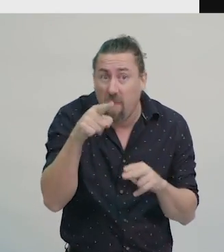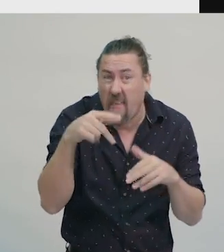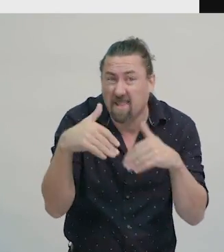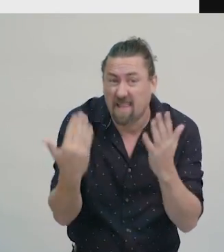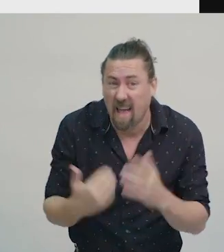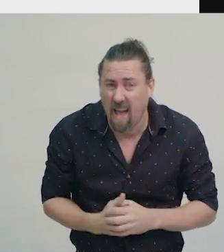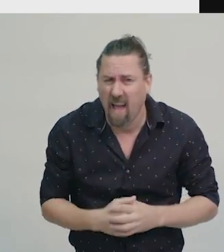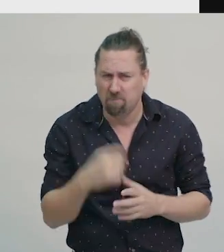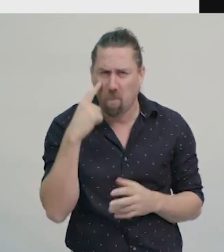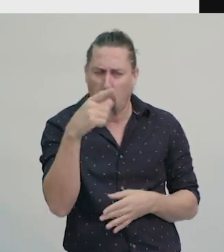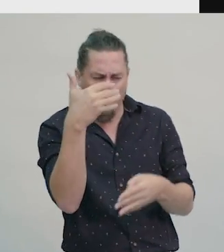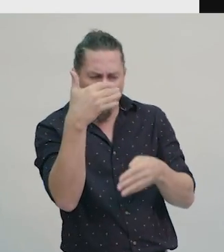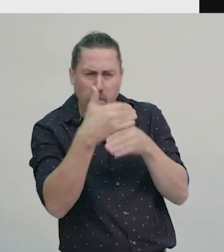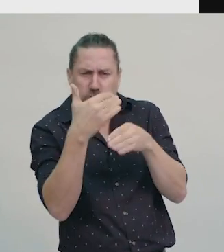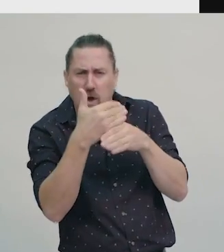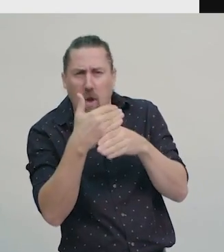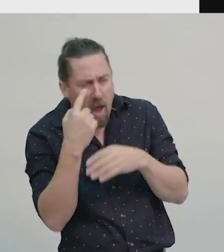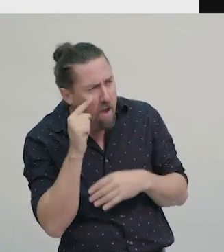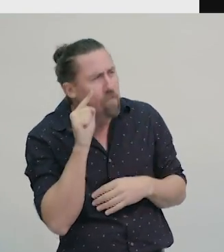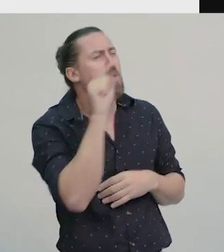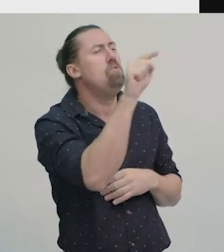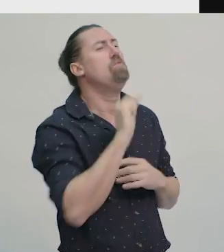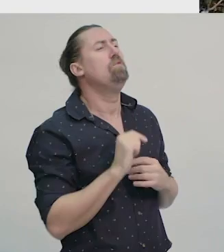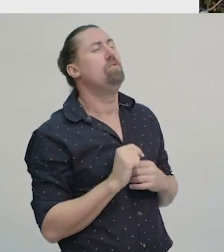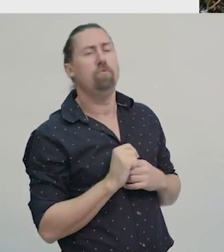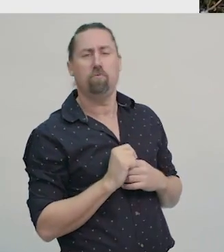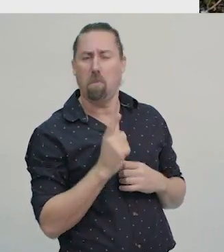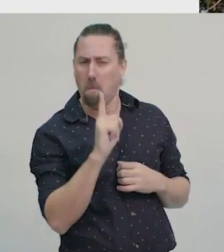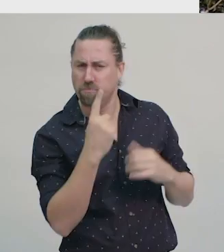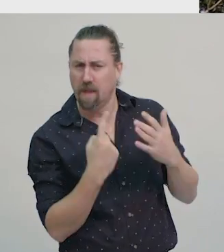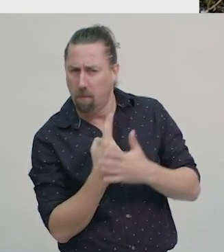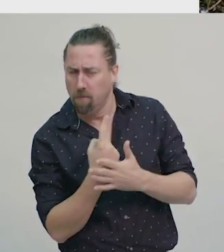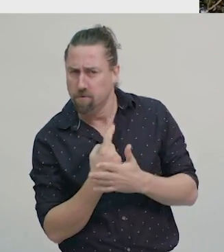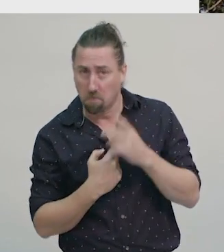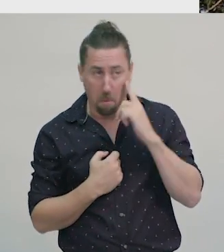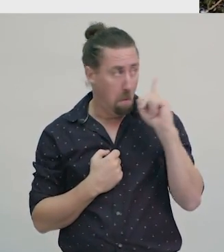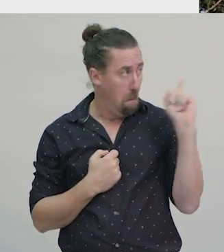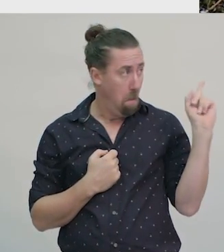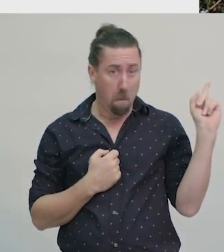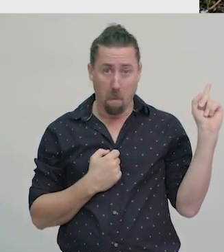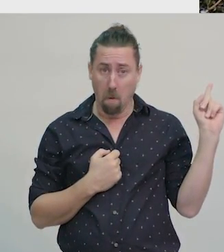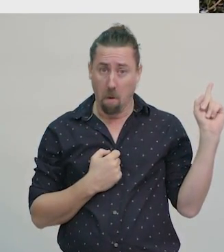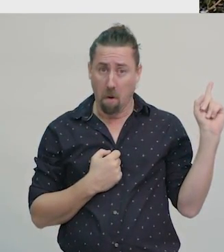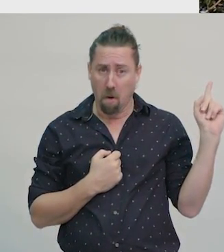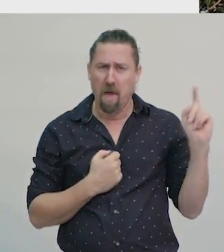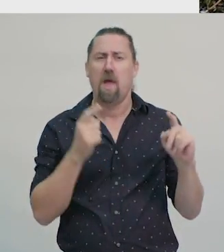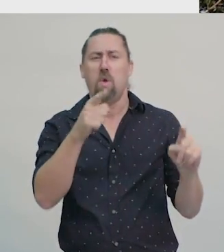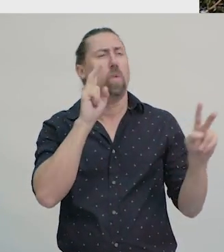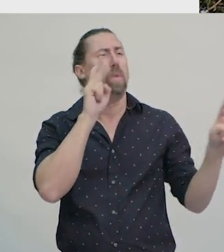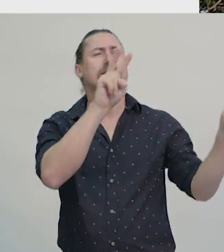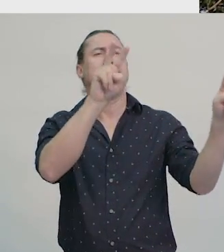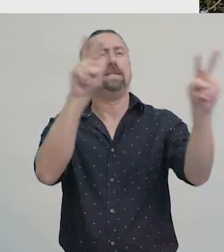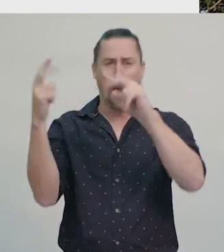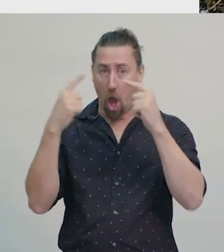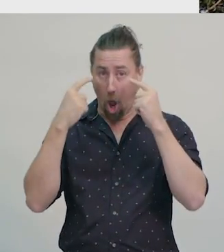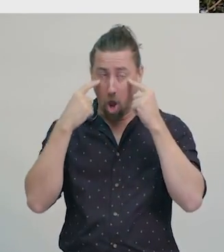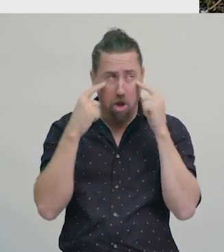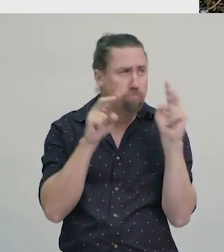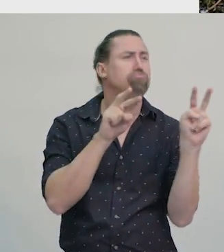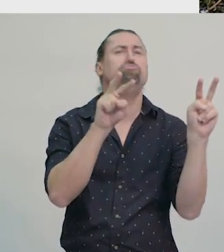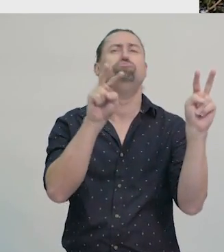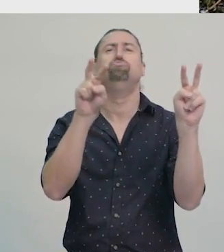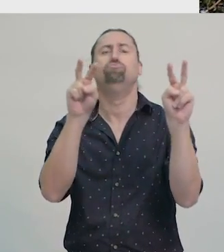sound. Today, we're going to be making observations about our weather. Where would you look to know what the weather